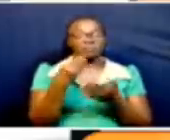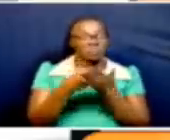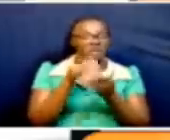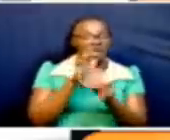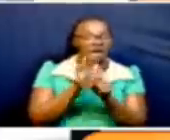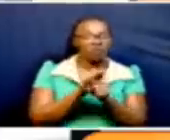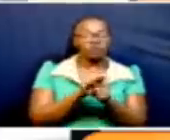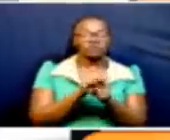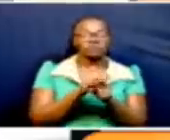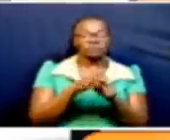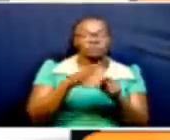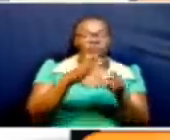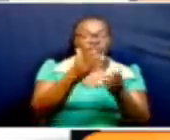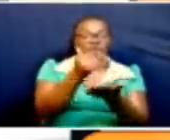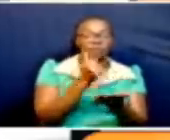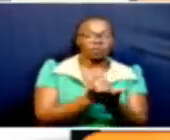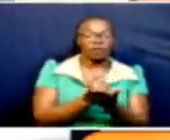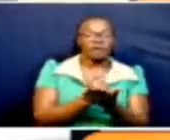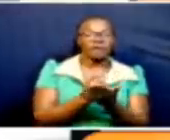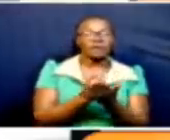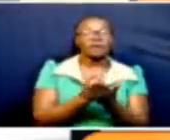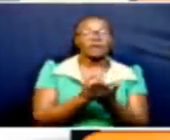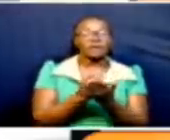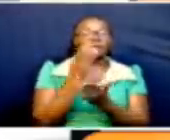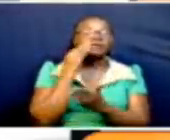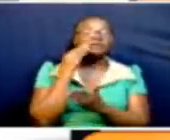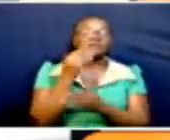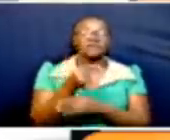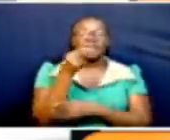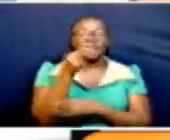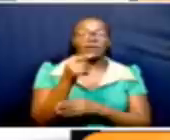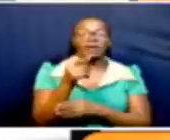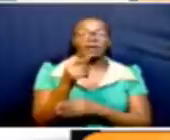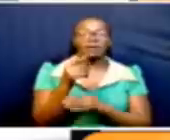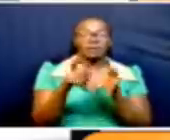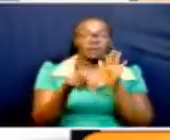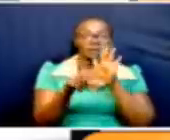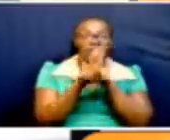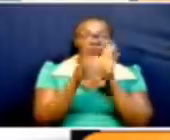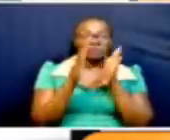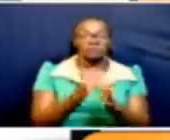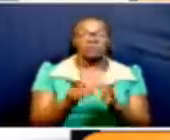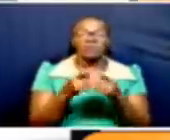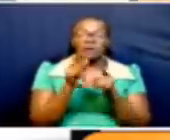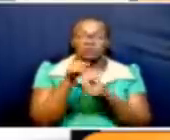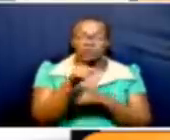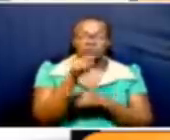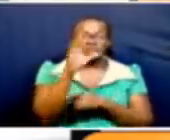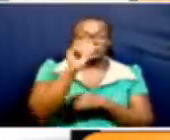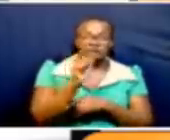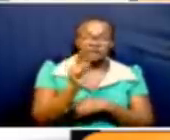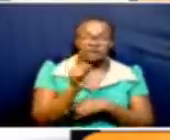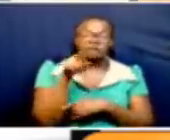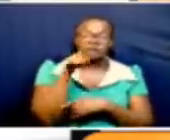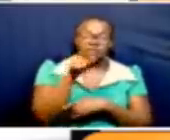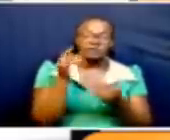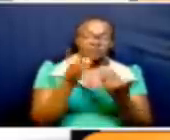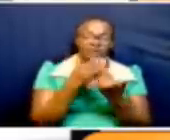there is a way of reaching these people. First of all, if you are a cabinet secretary, you are the custodian of that ministry.